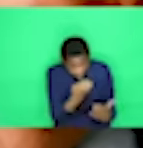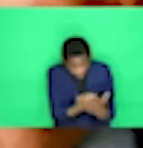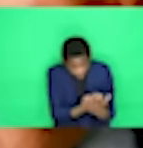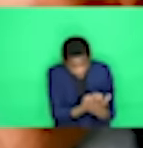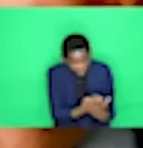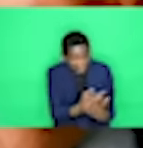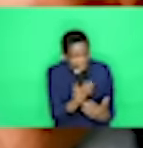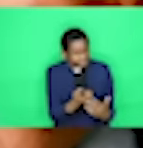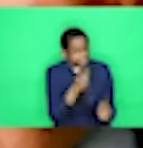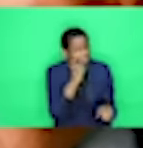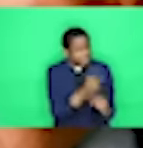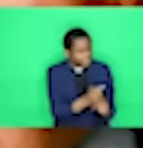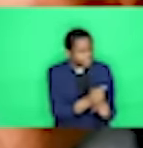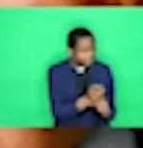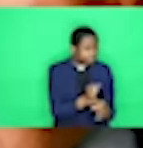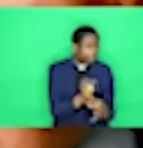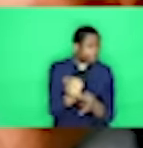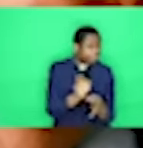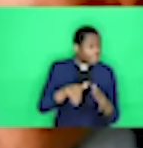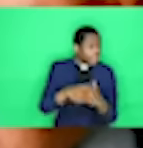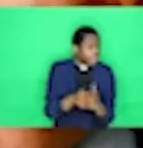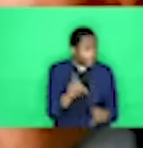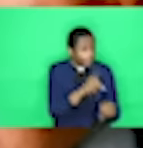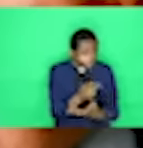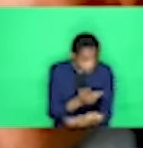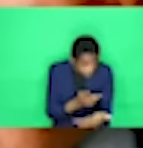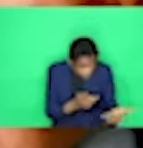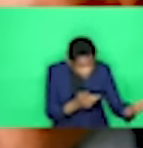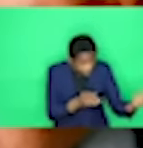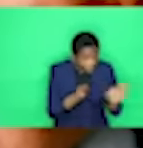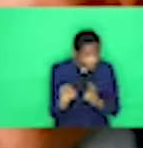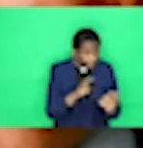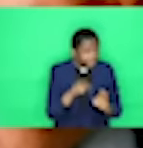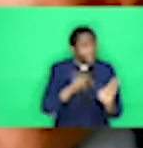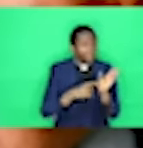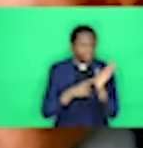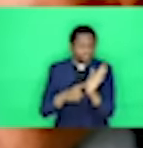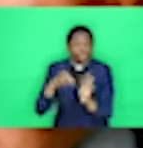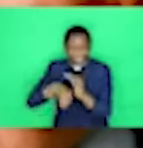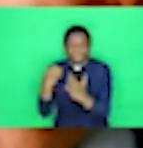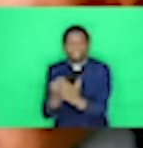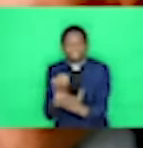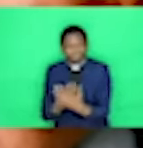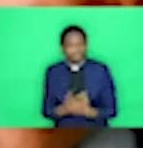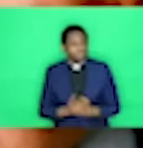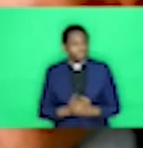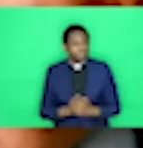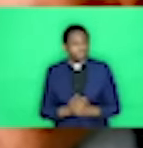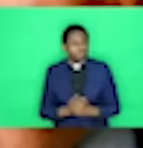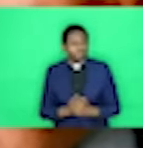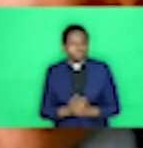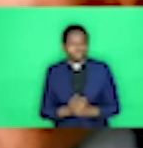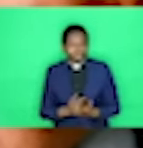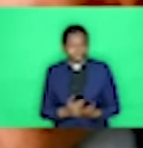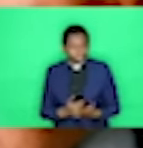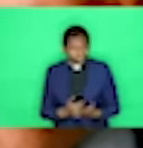people are behaving. O say oman no nisika same gina e no e chere se de nipa wo mu no so won su etie. Today the dollar is